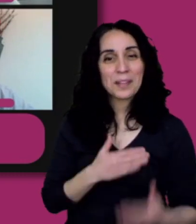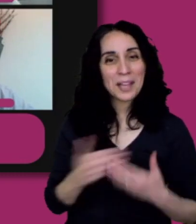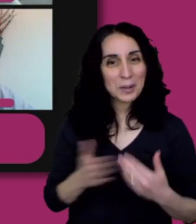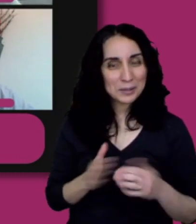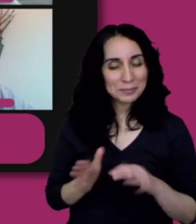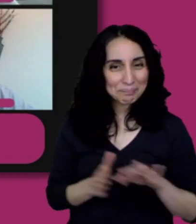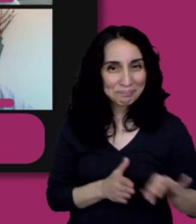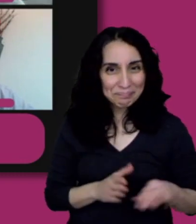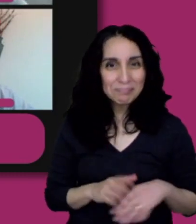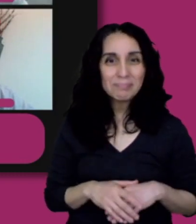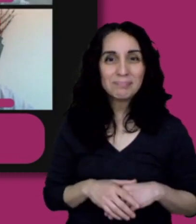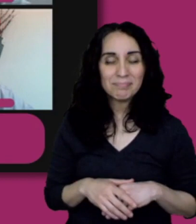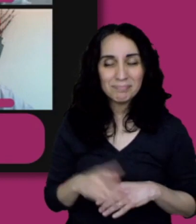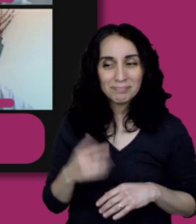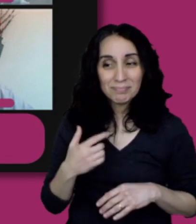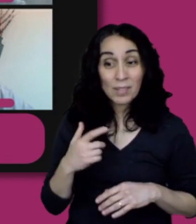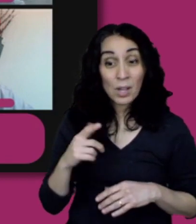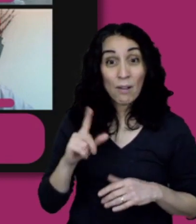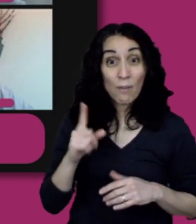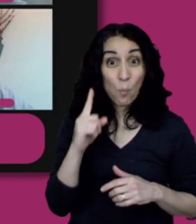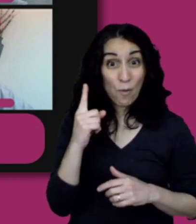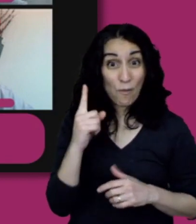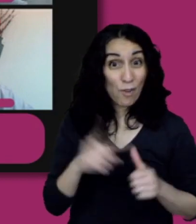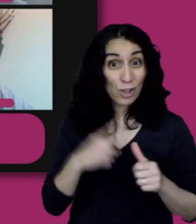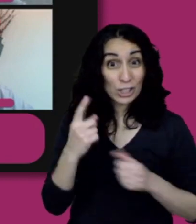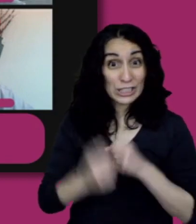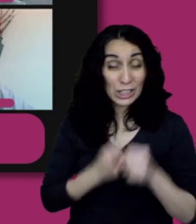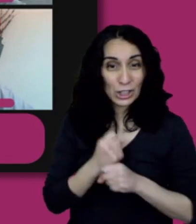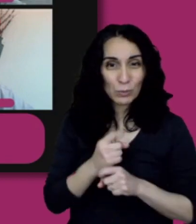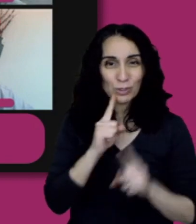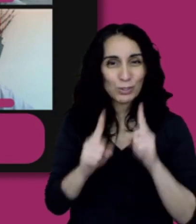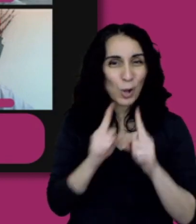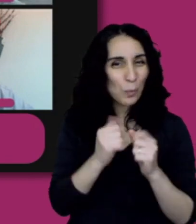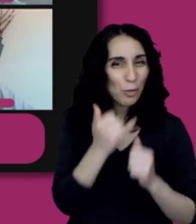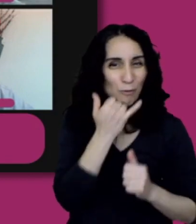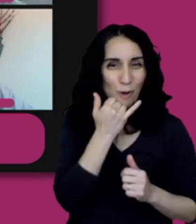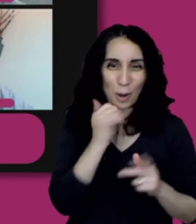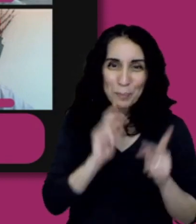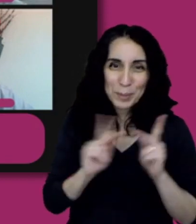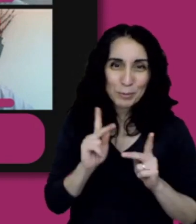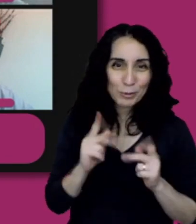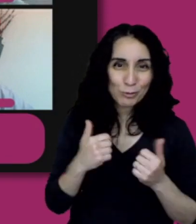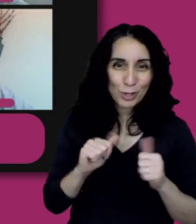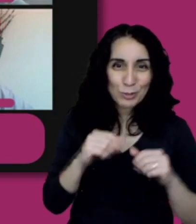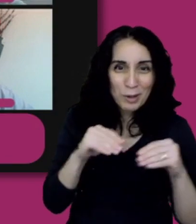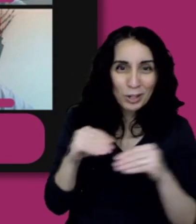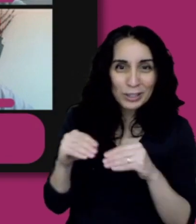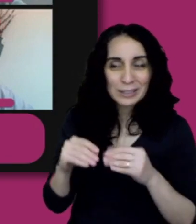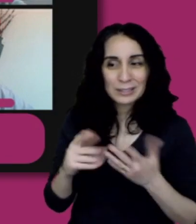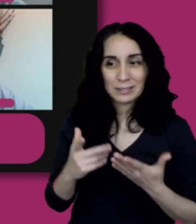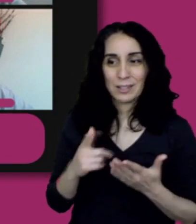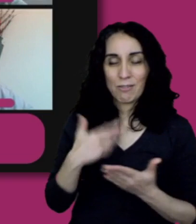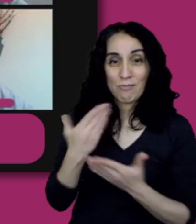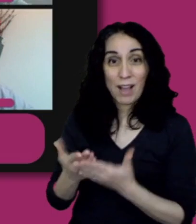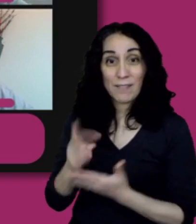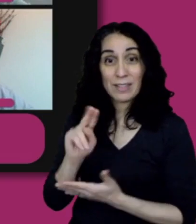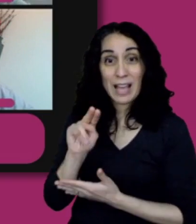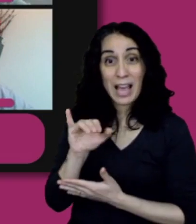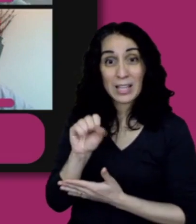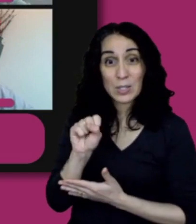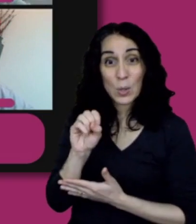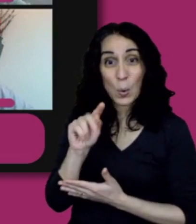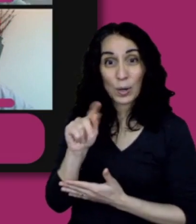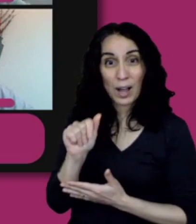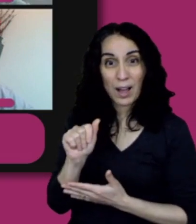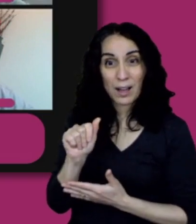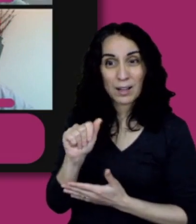But anyway, so we spent the first year talking to the wrong people. It wasn't until I got to NYSOTA and people started telling me,